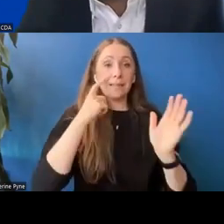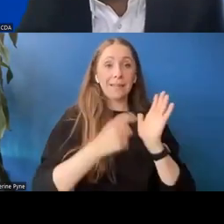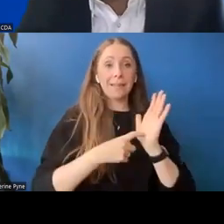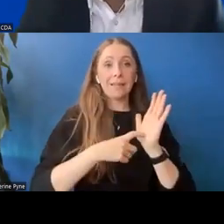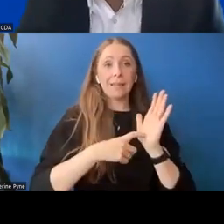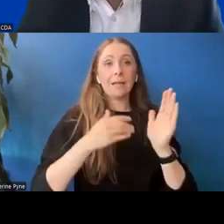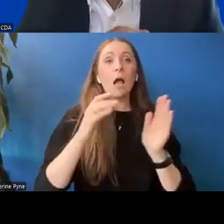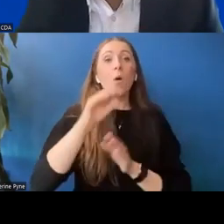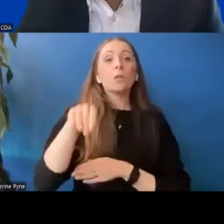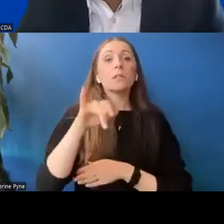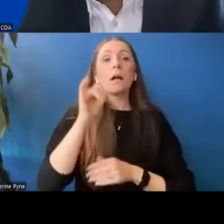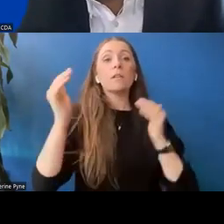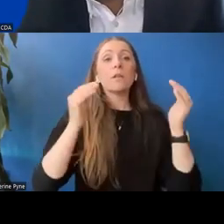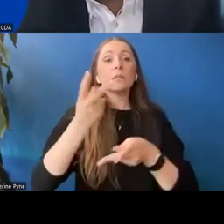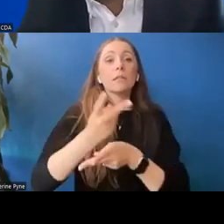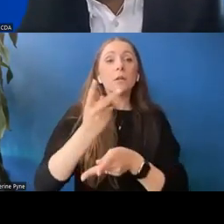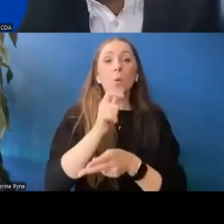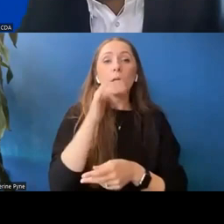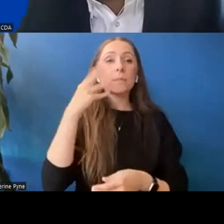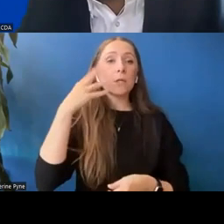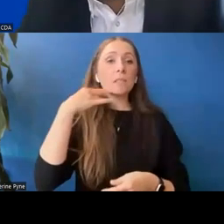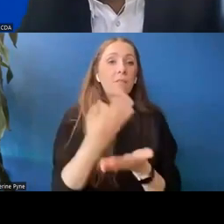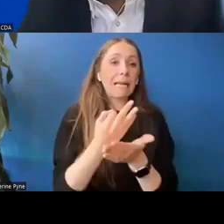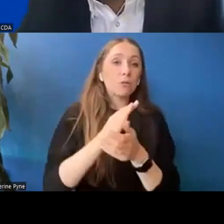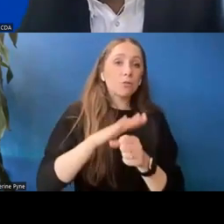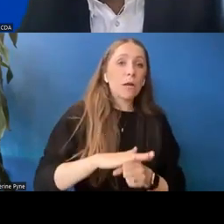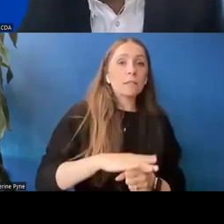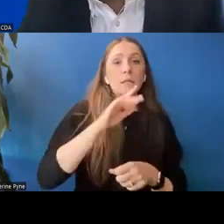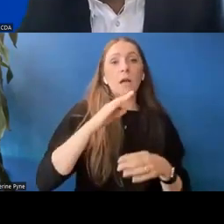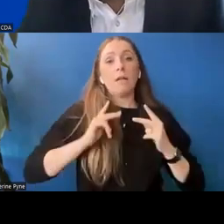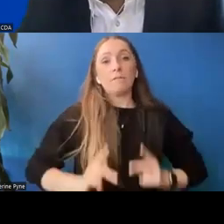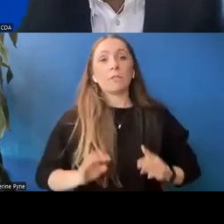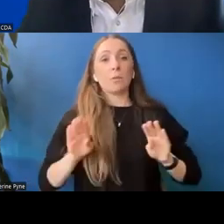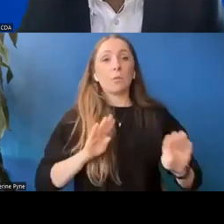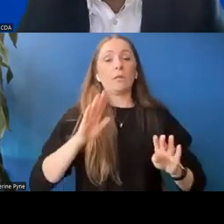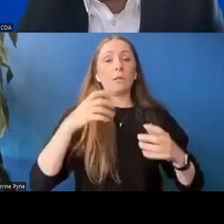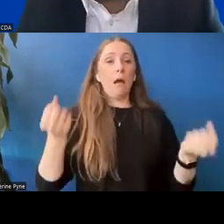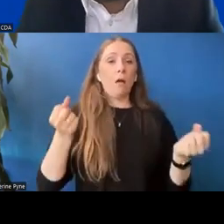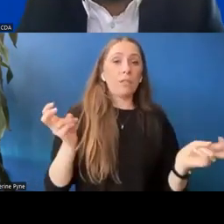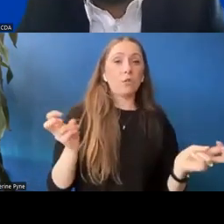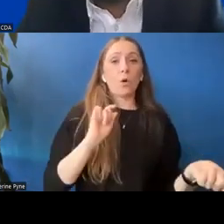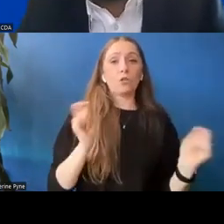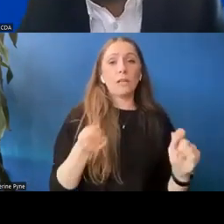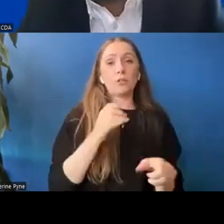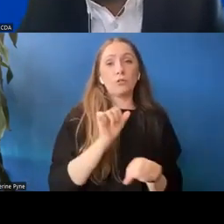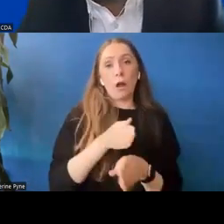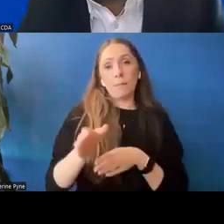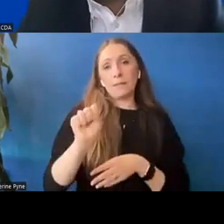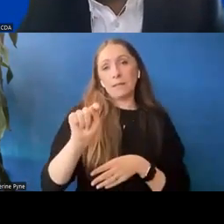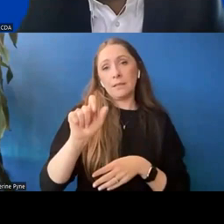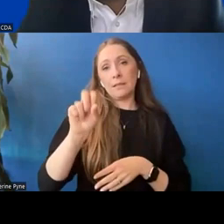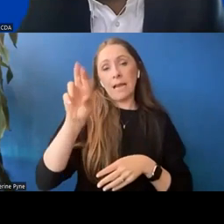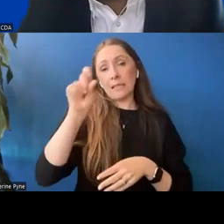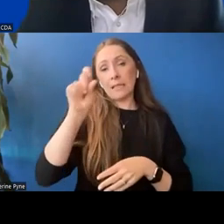of adult caregivers, who experience financial stress, physical behavioral health issues, or a change in job status as a result of their